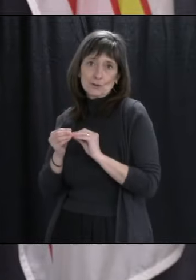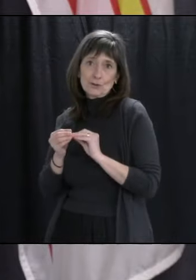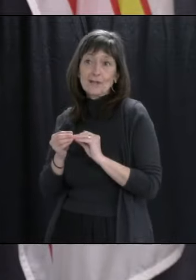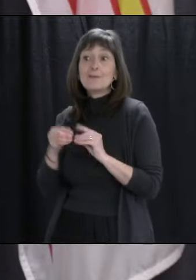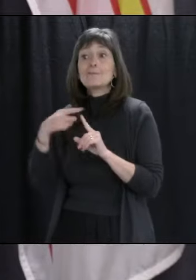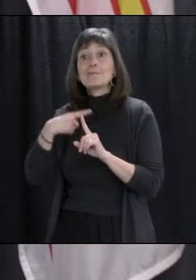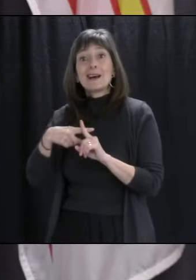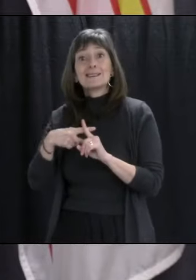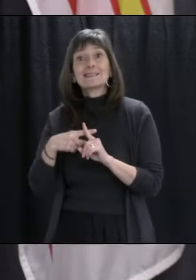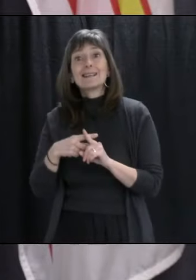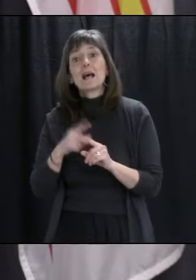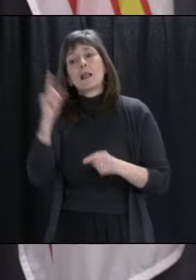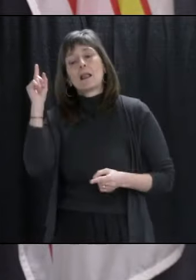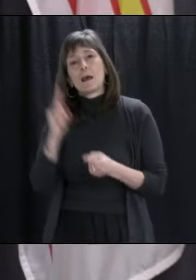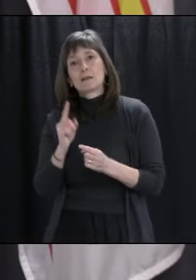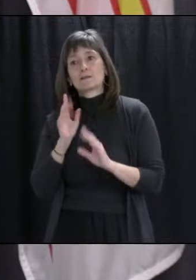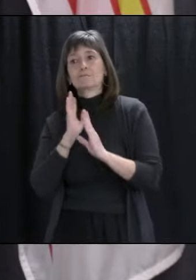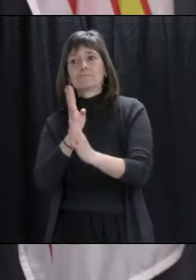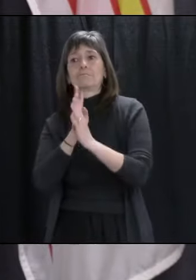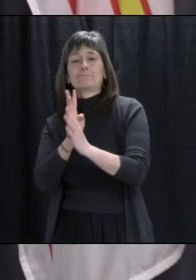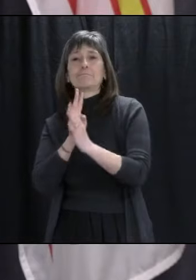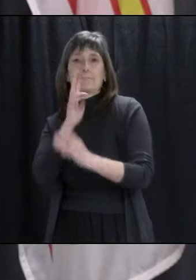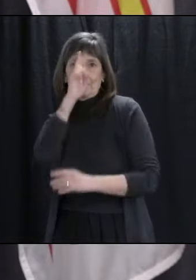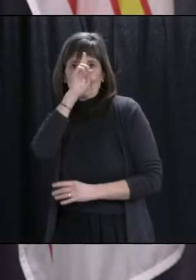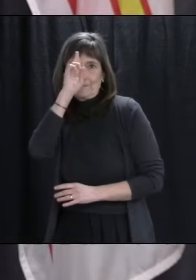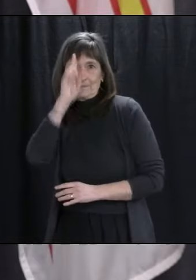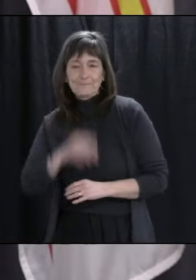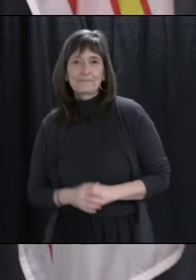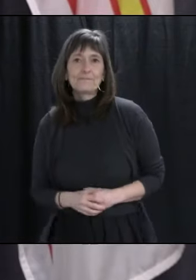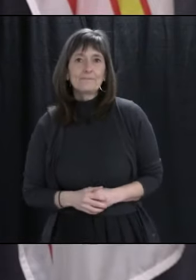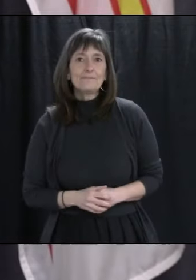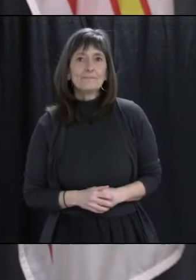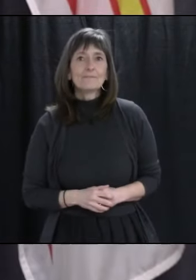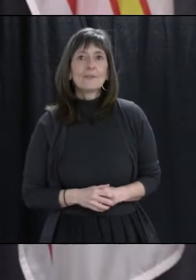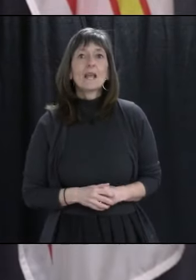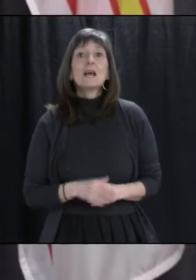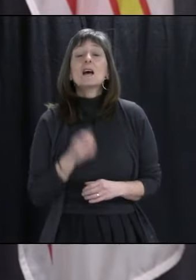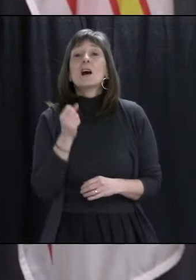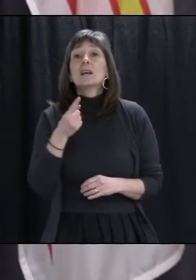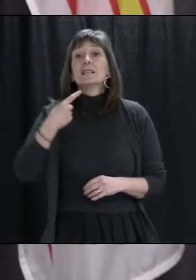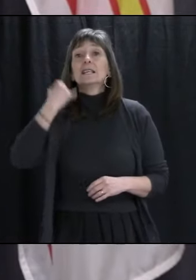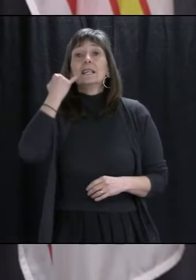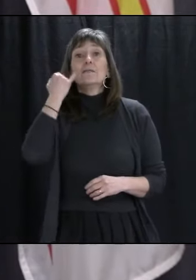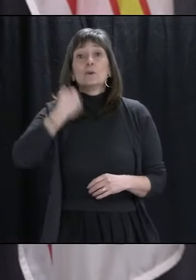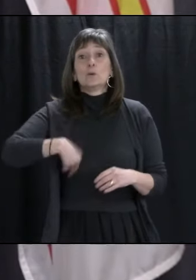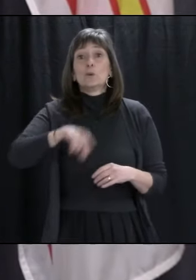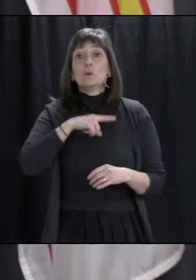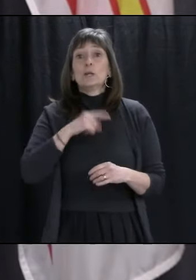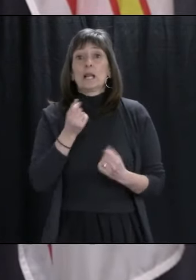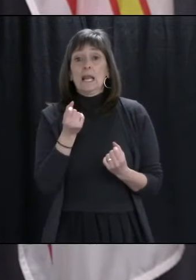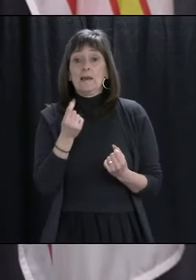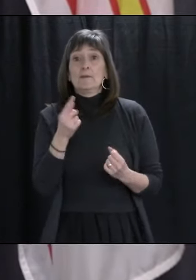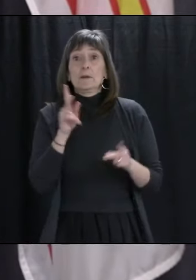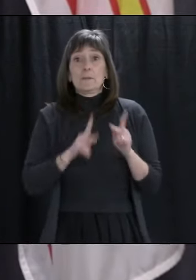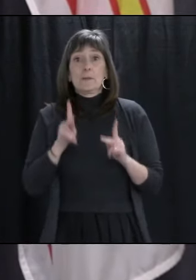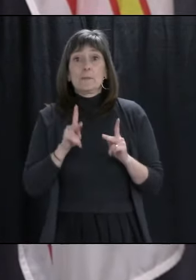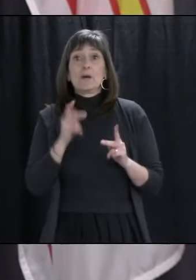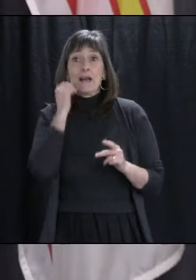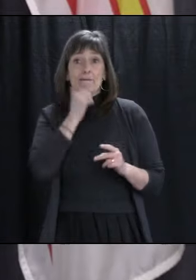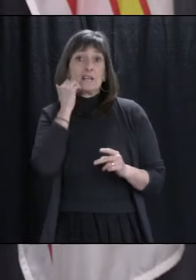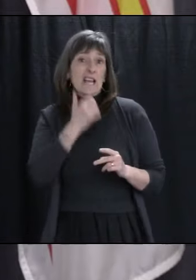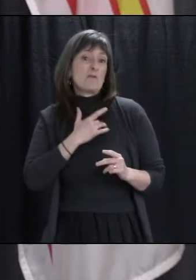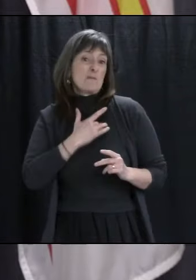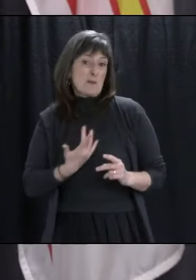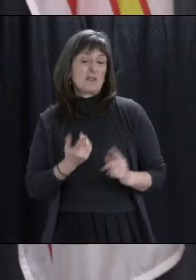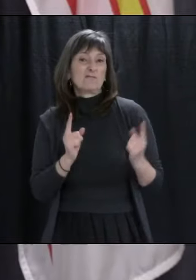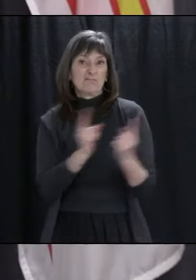on average, we interact closely with 11 people a day. If we institute physical distancing measures and reduce the